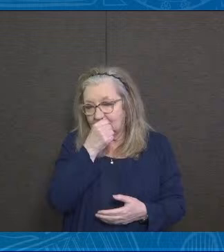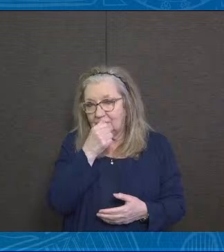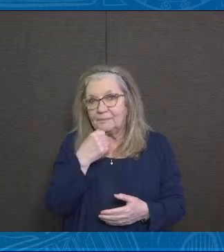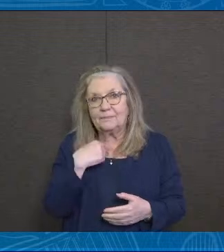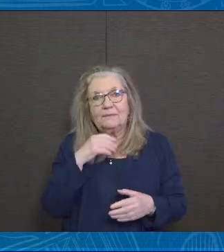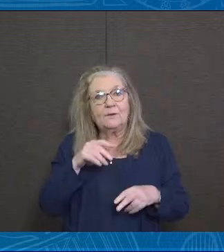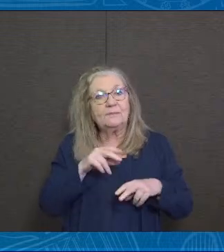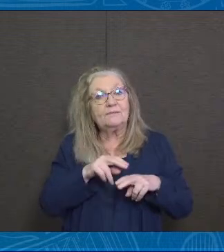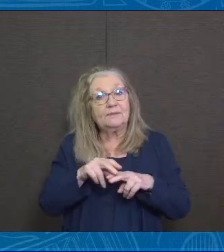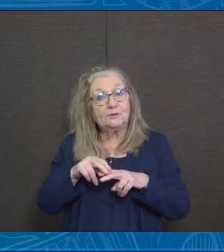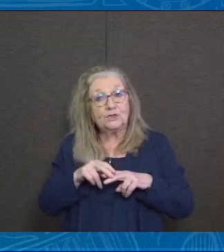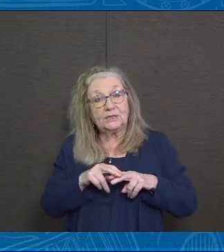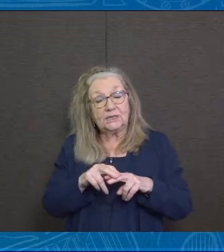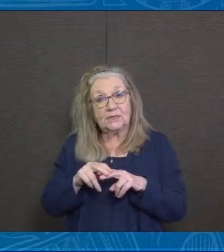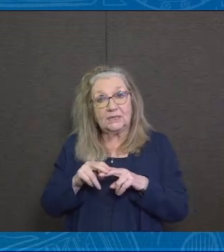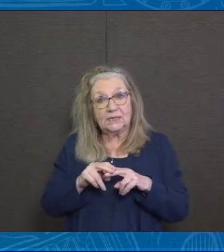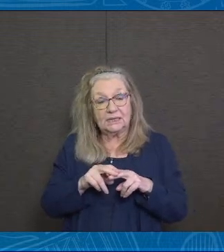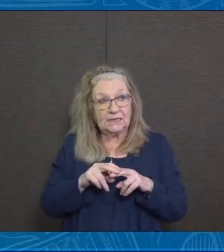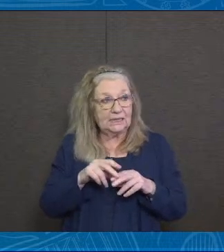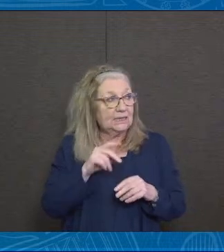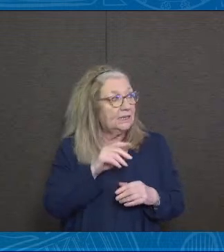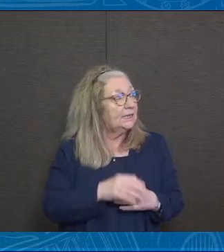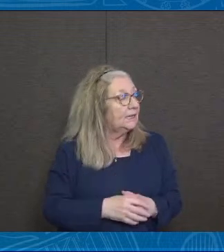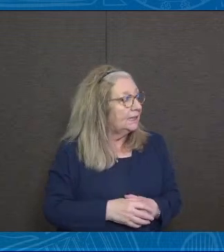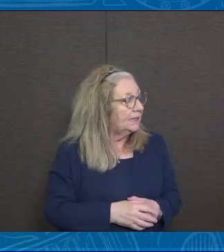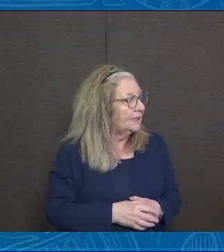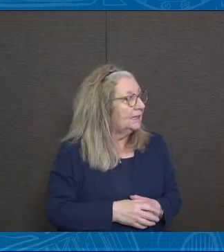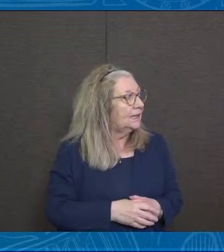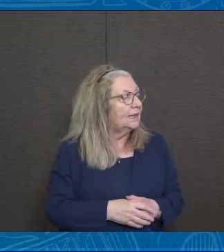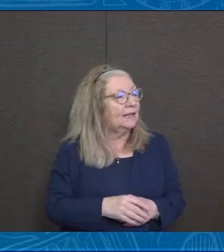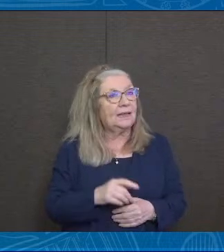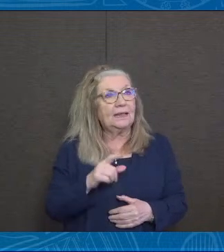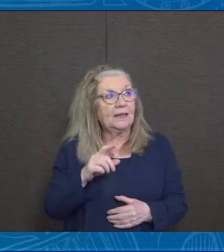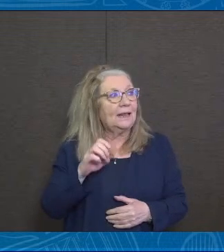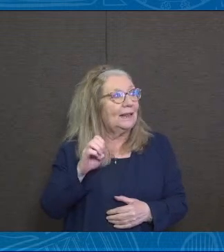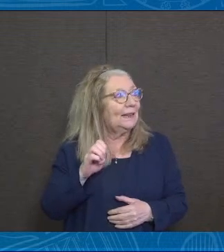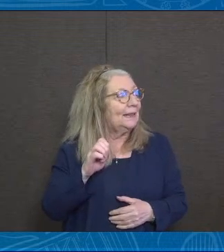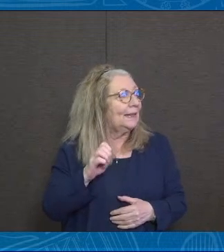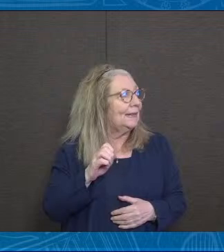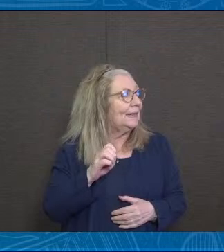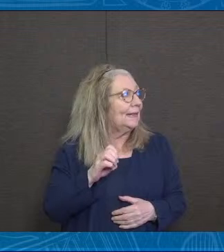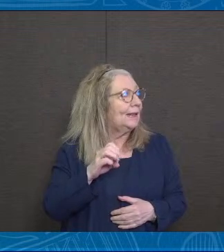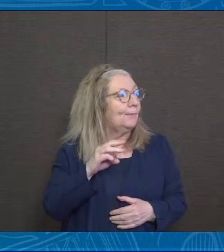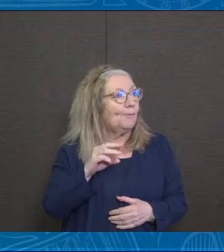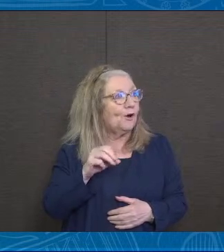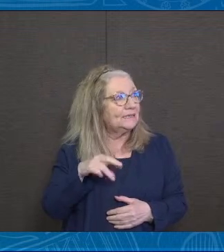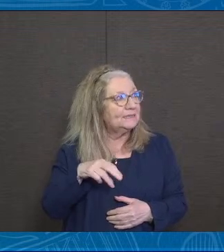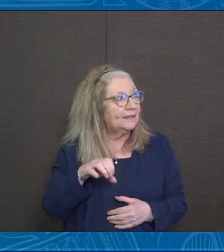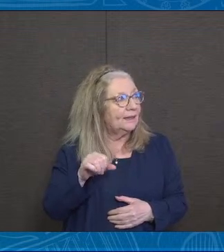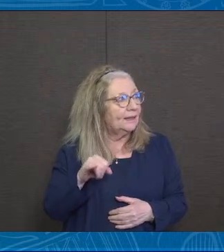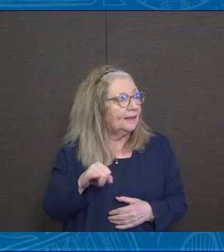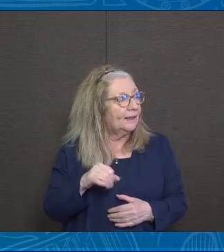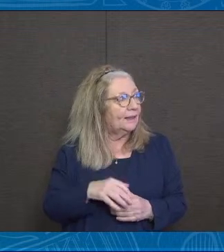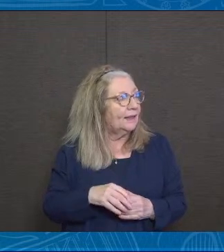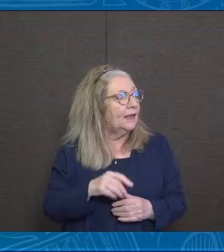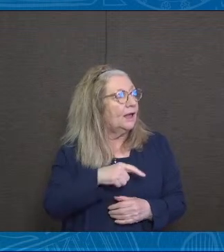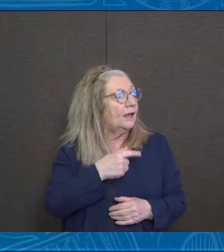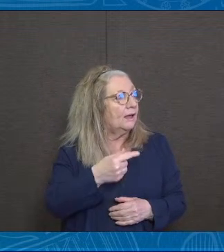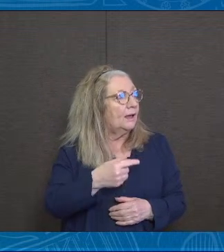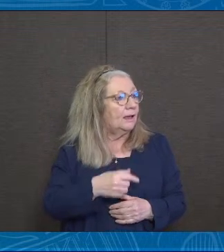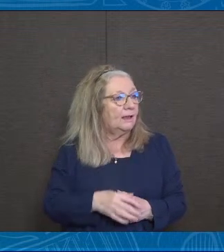Fiji, Ms. Miriama Kirindroma, and just ask from Fiji's perspective, how can international financial institutions better